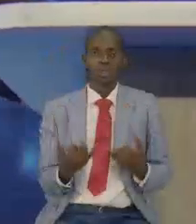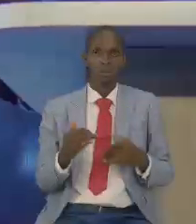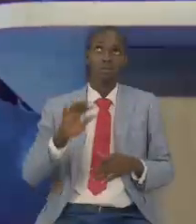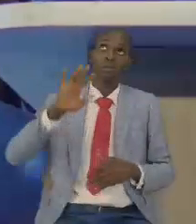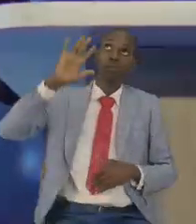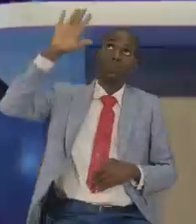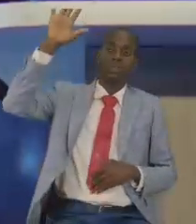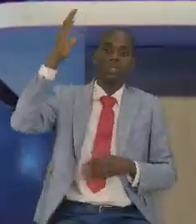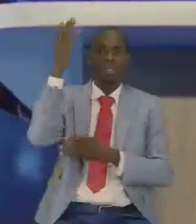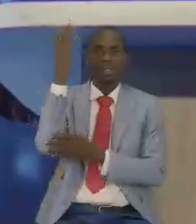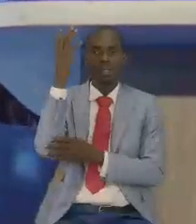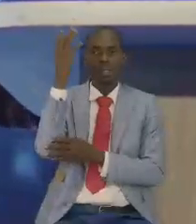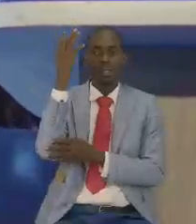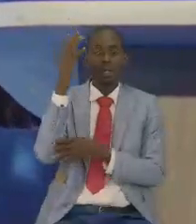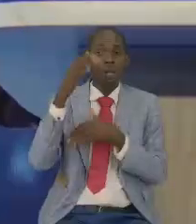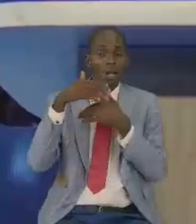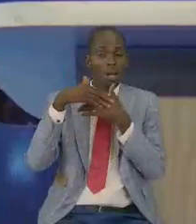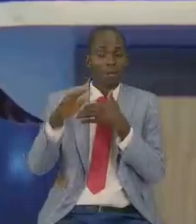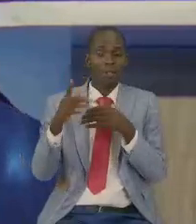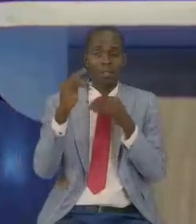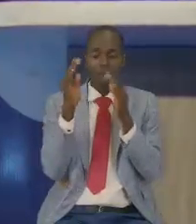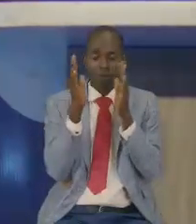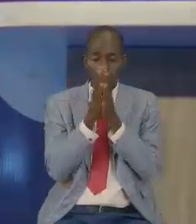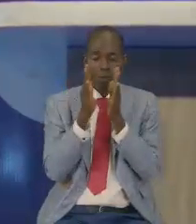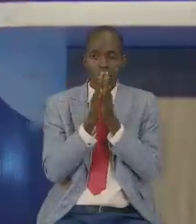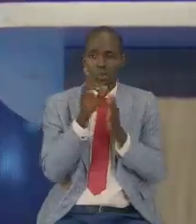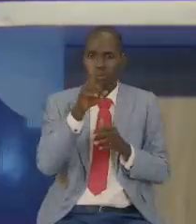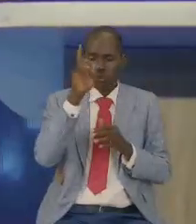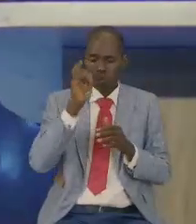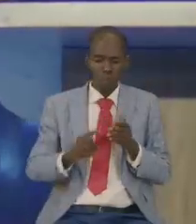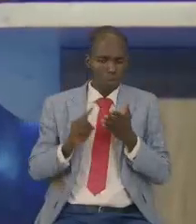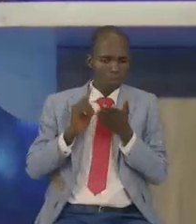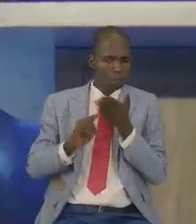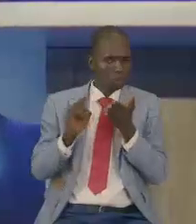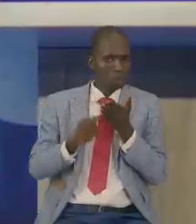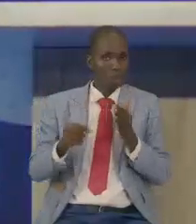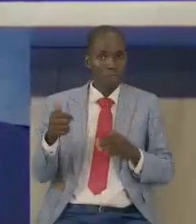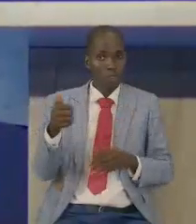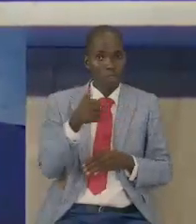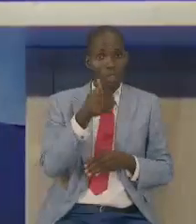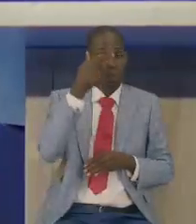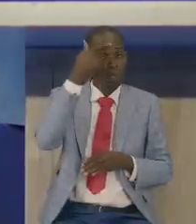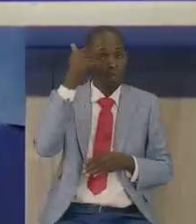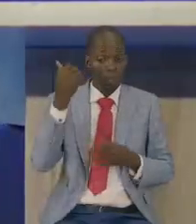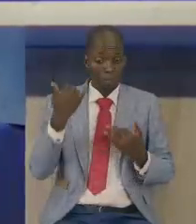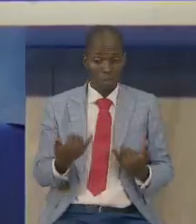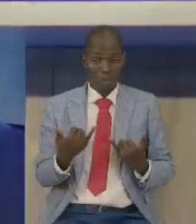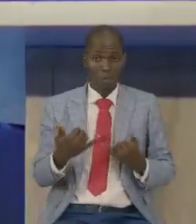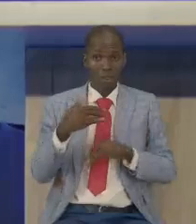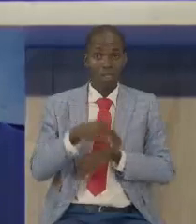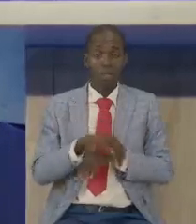prayer, you must check up yourself, because tonight, everywhere, there will be miracle.